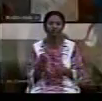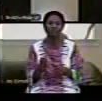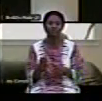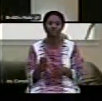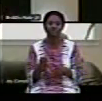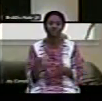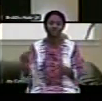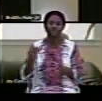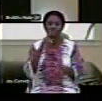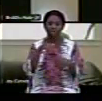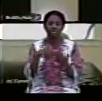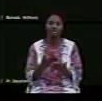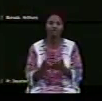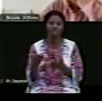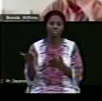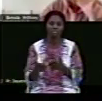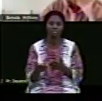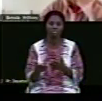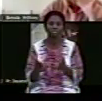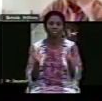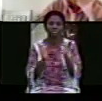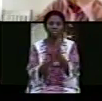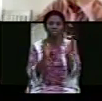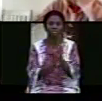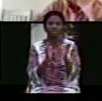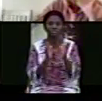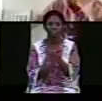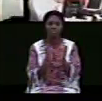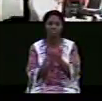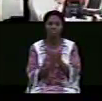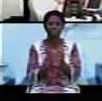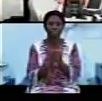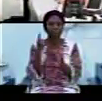all online. Put your hands together.